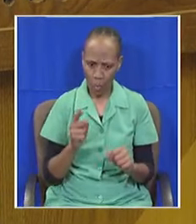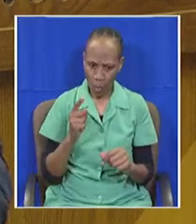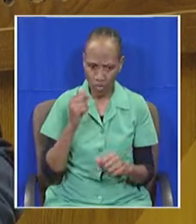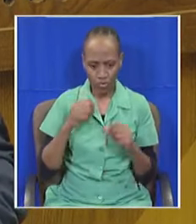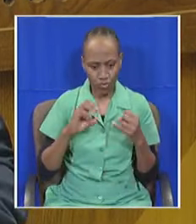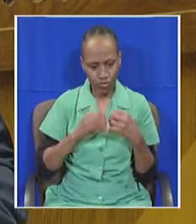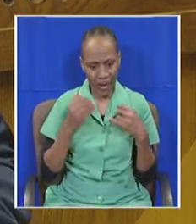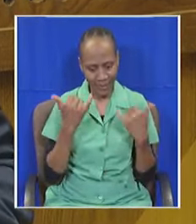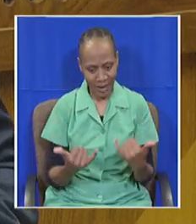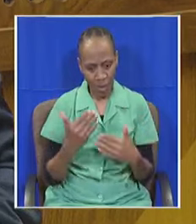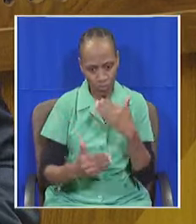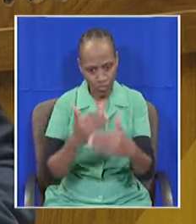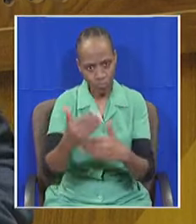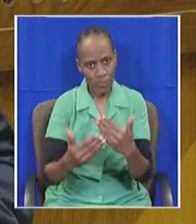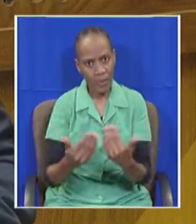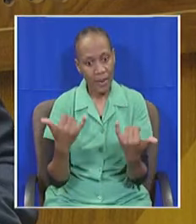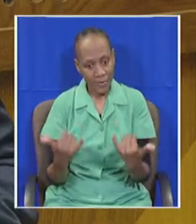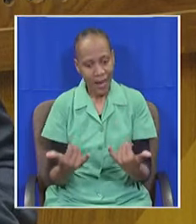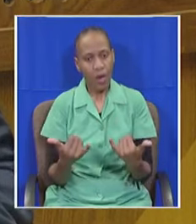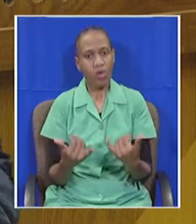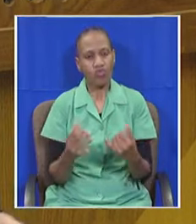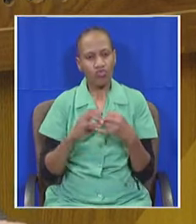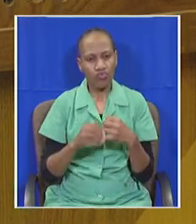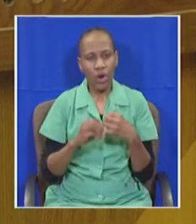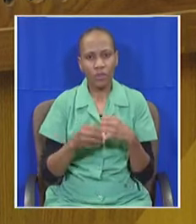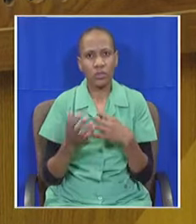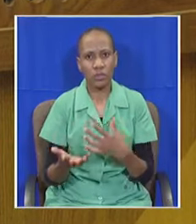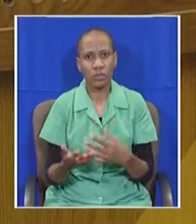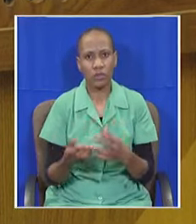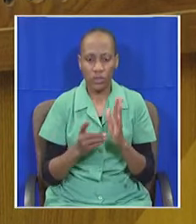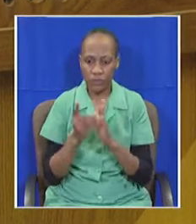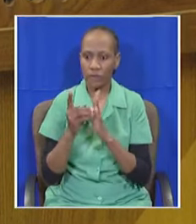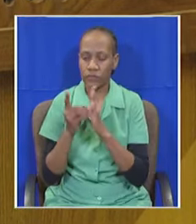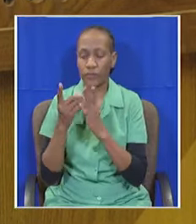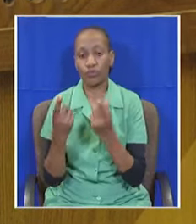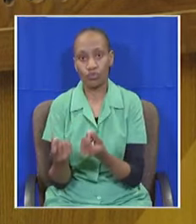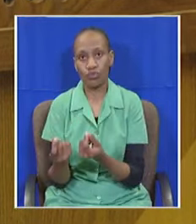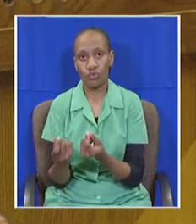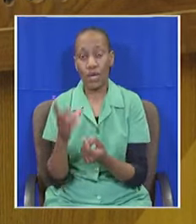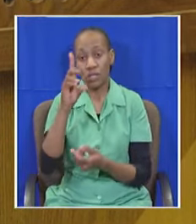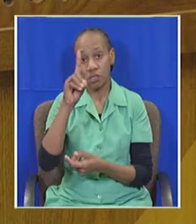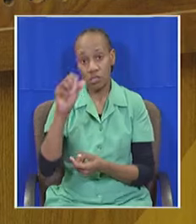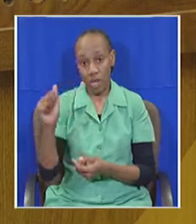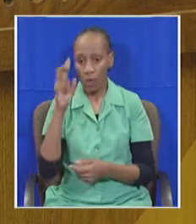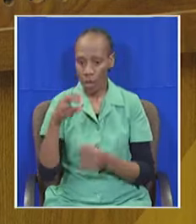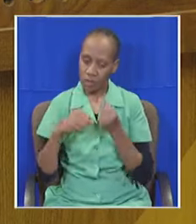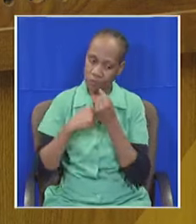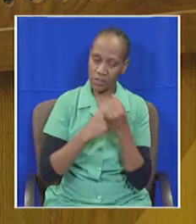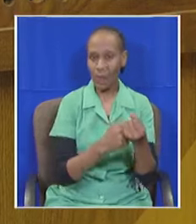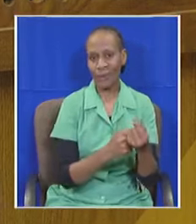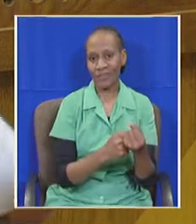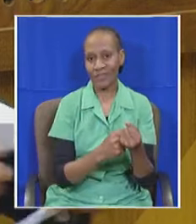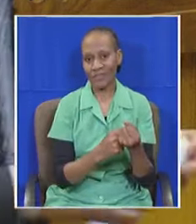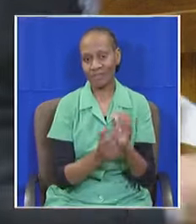ahead into this new period of space exploration and development. And the Democratic Alliance will support the report. Thank